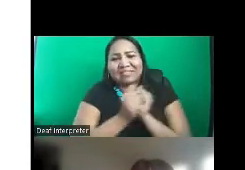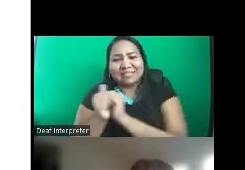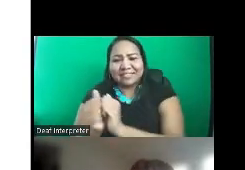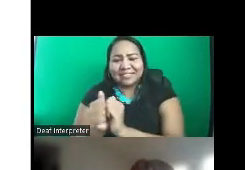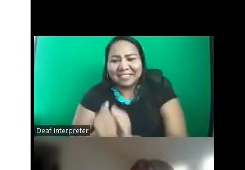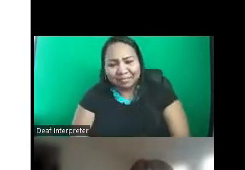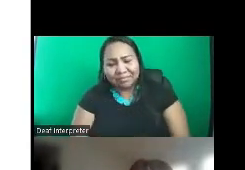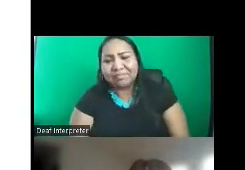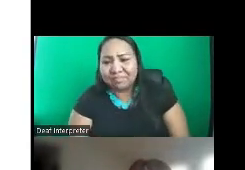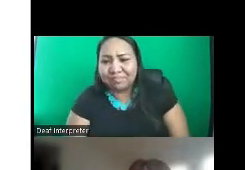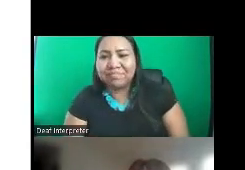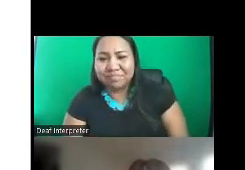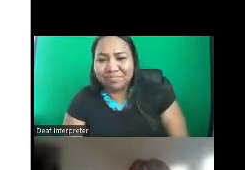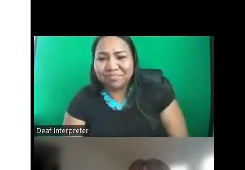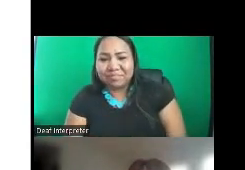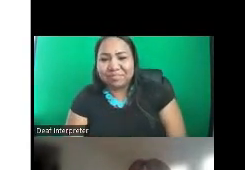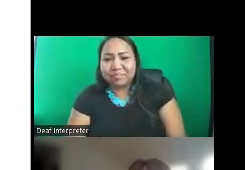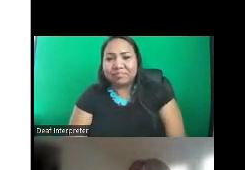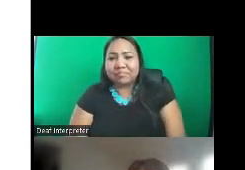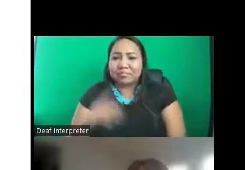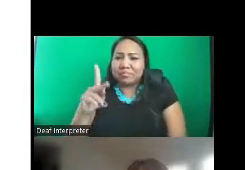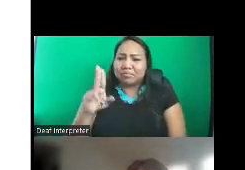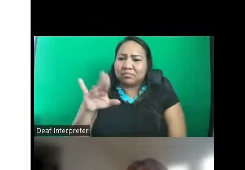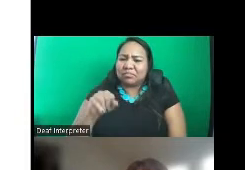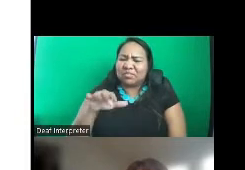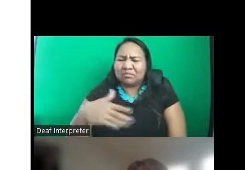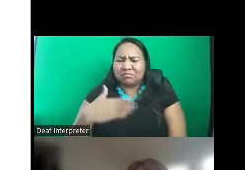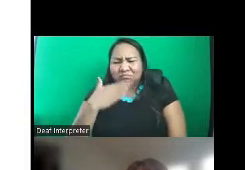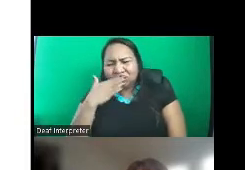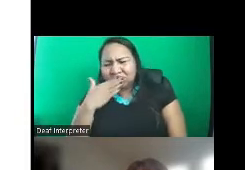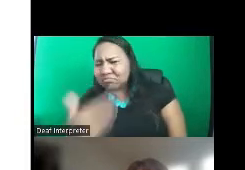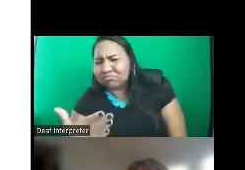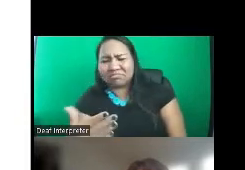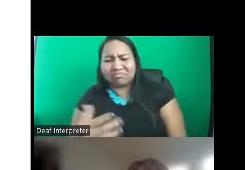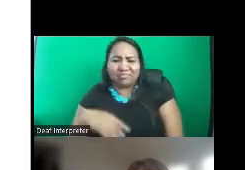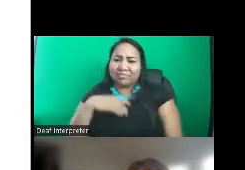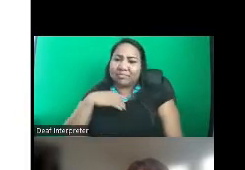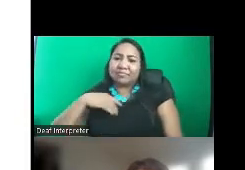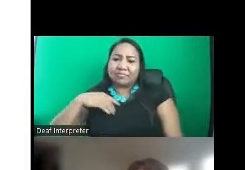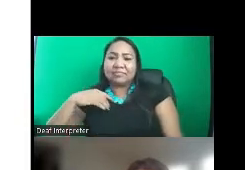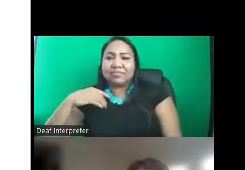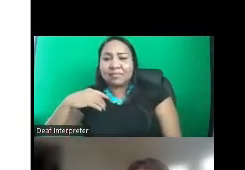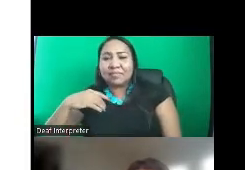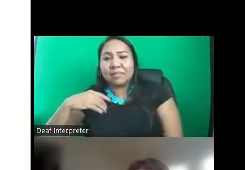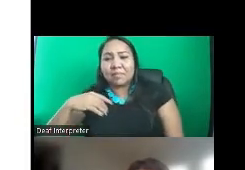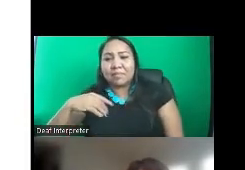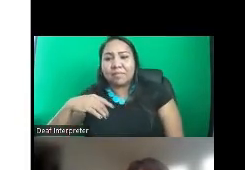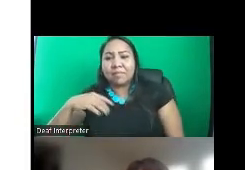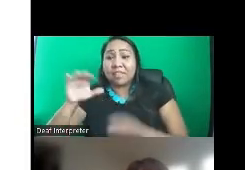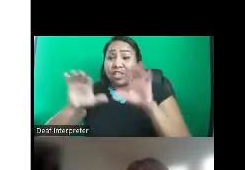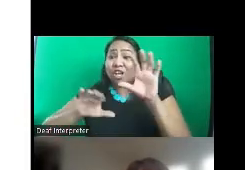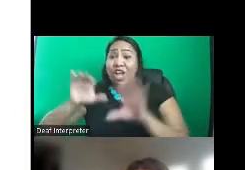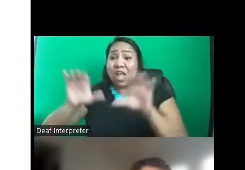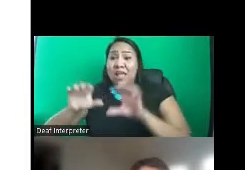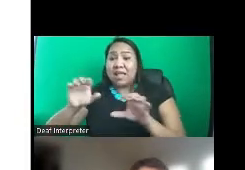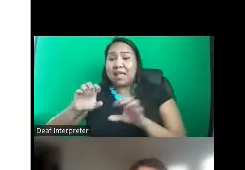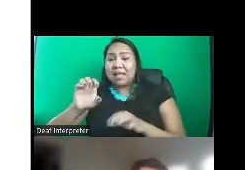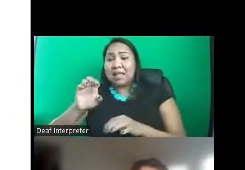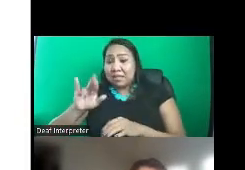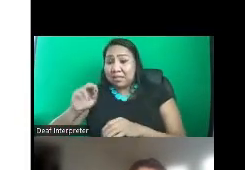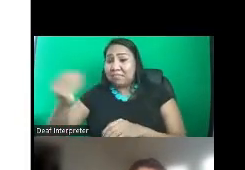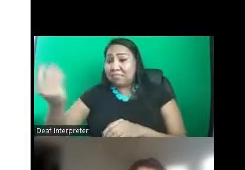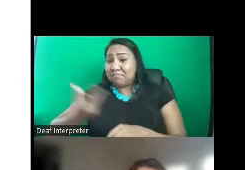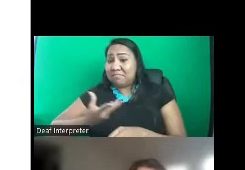Thank you, Jolene. And I want to thank Erin in the chat for reminding me that today is Megan's birthday.